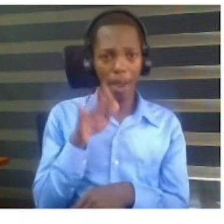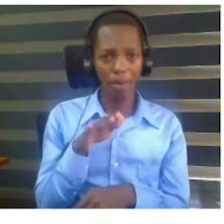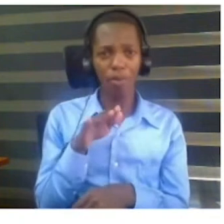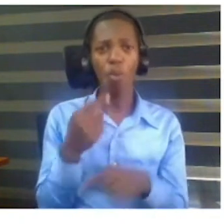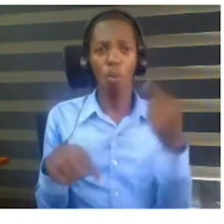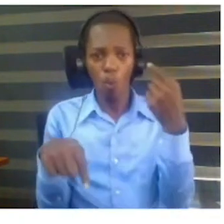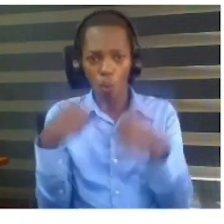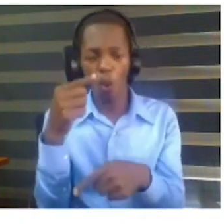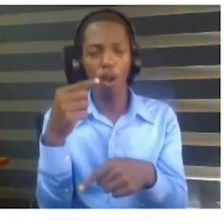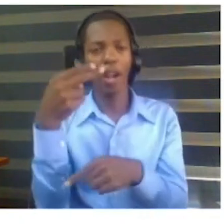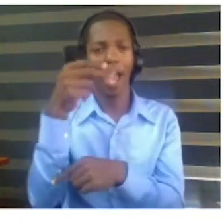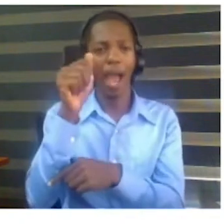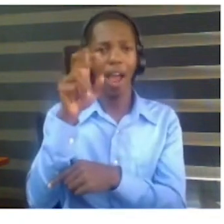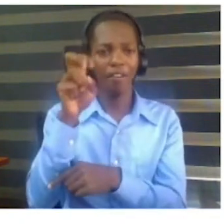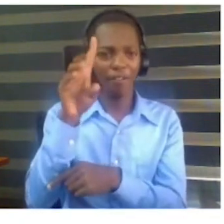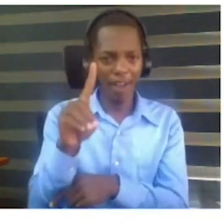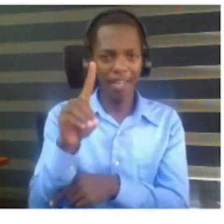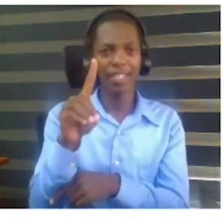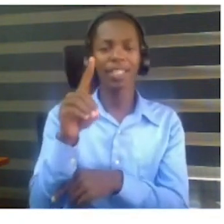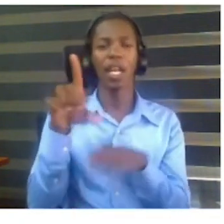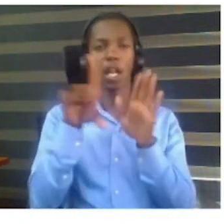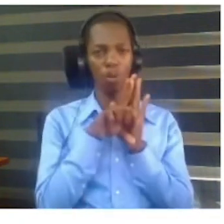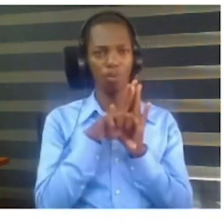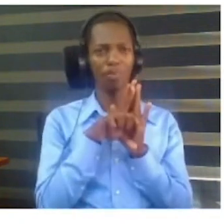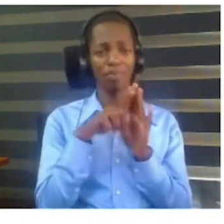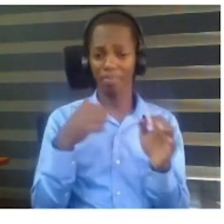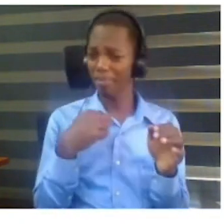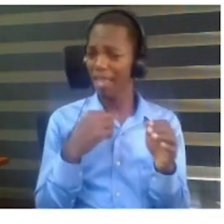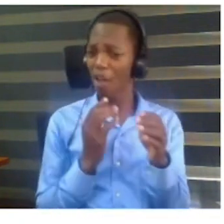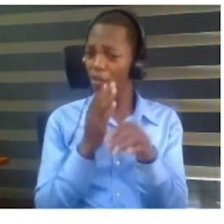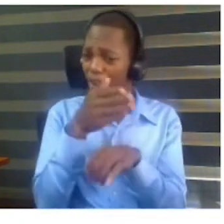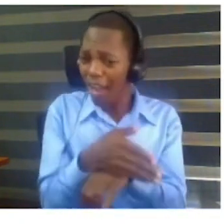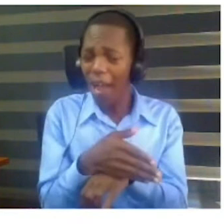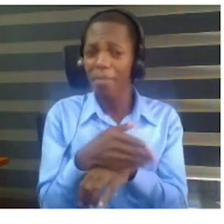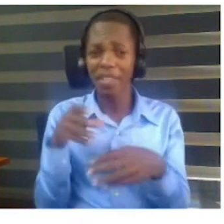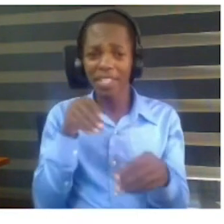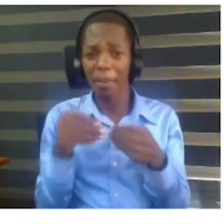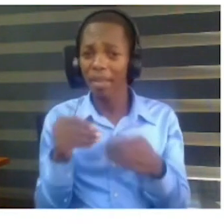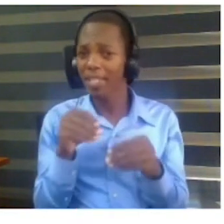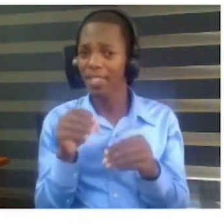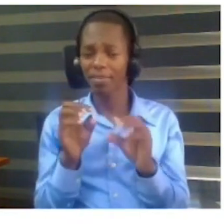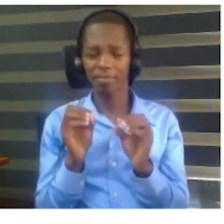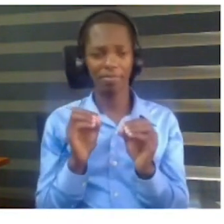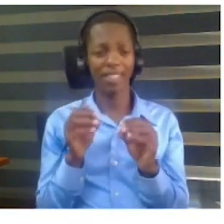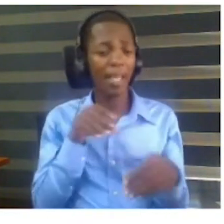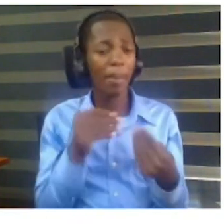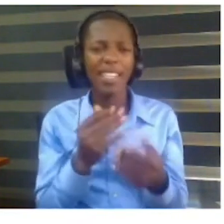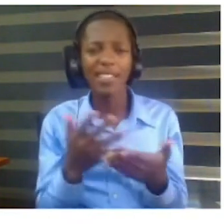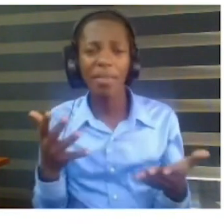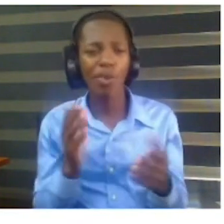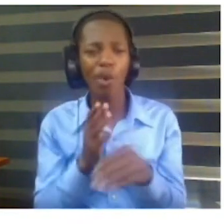didn't overcome my disability. For me, disability was never something to overcome. It